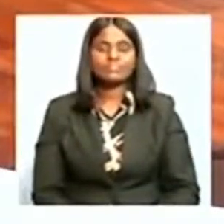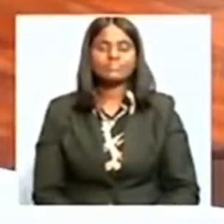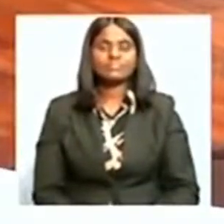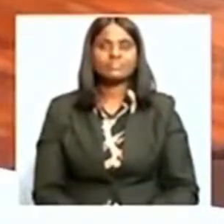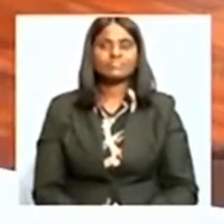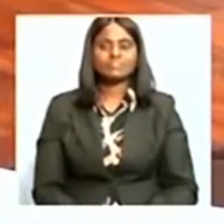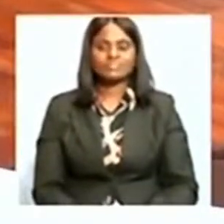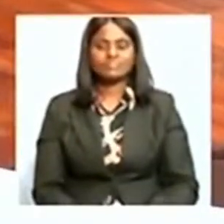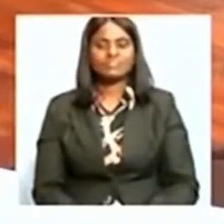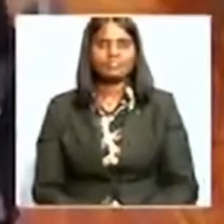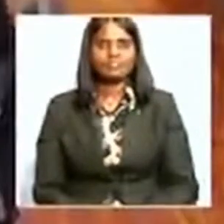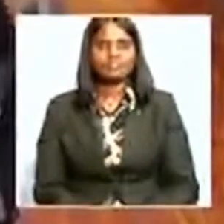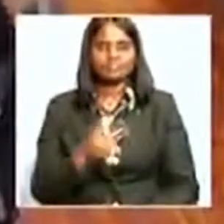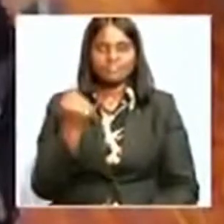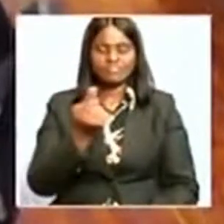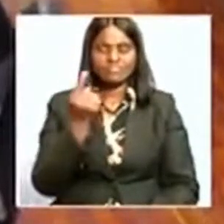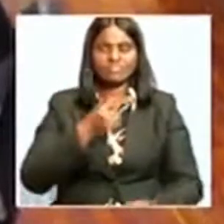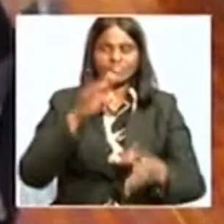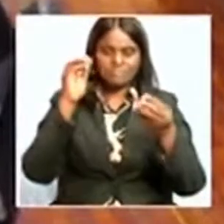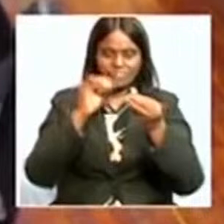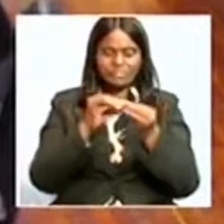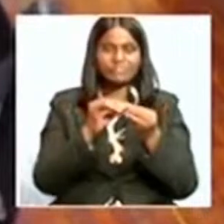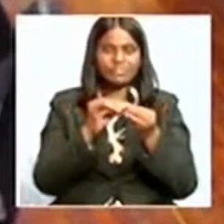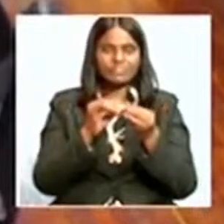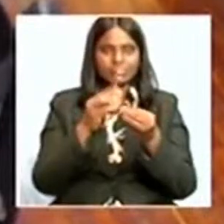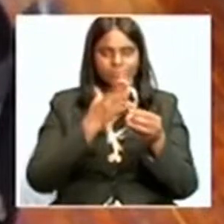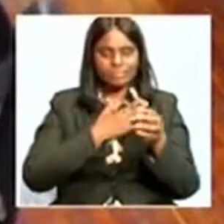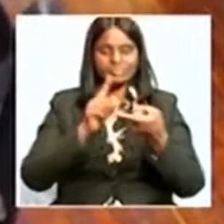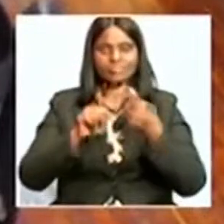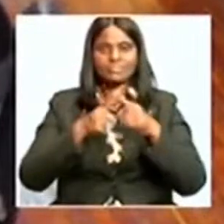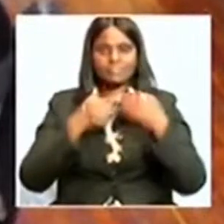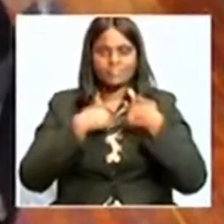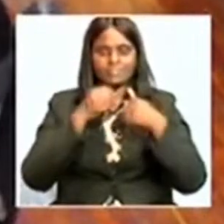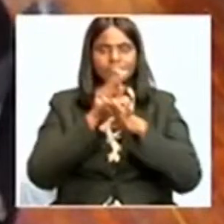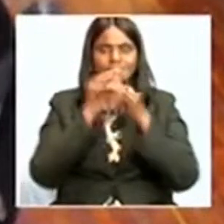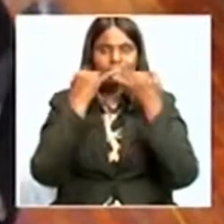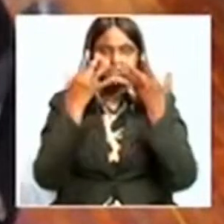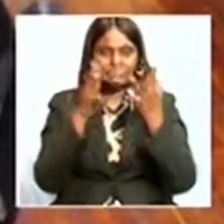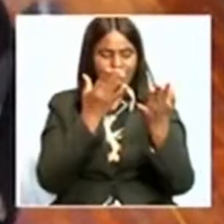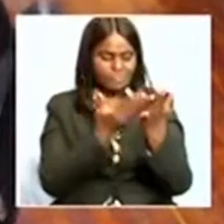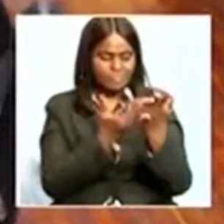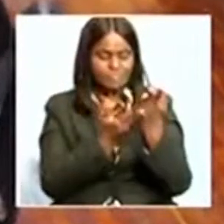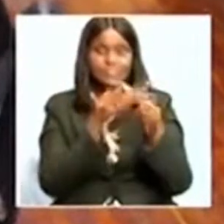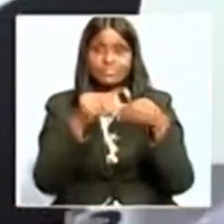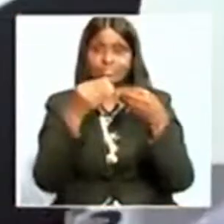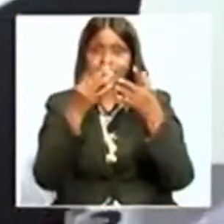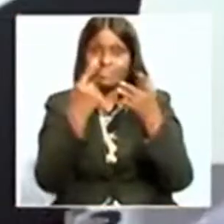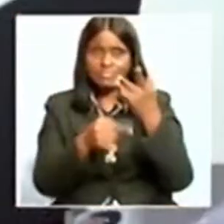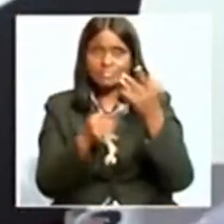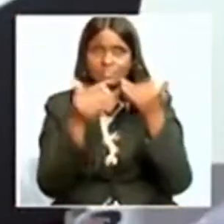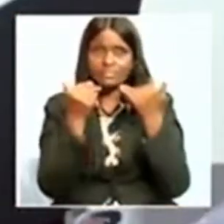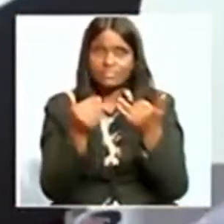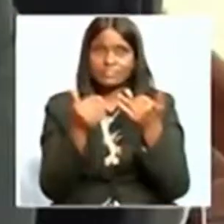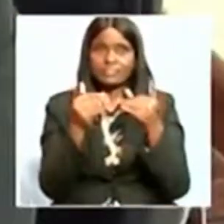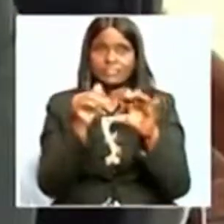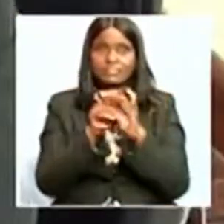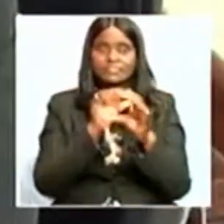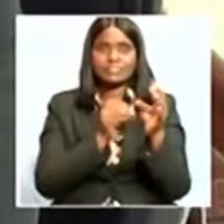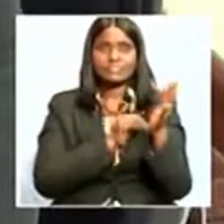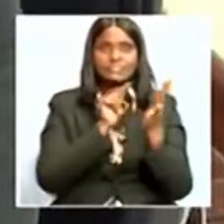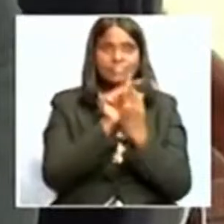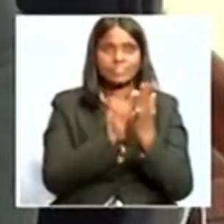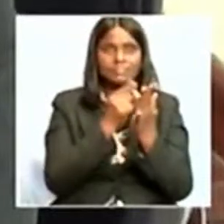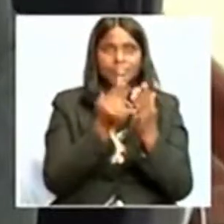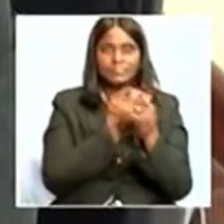comment? Yes, Chair, just to add what my colleague has already stated. This is a provision that is currently in our law. The